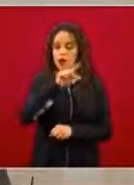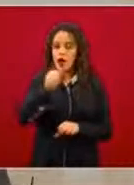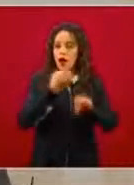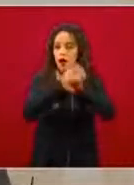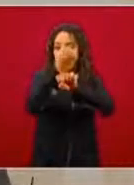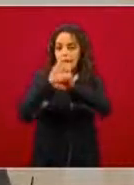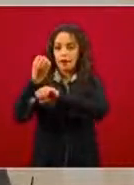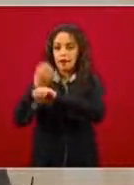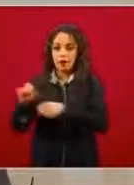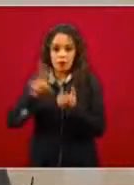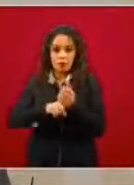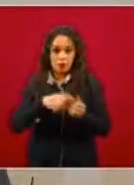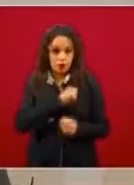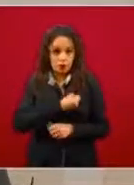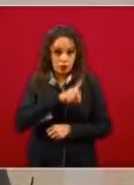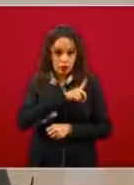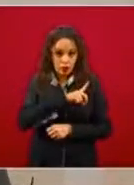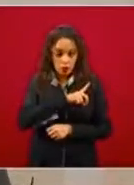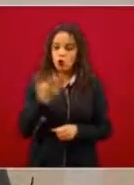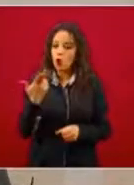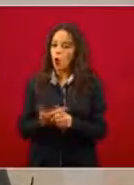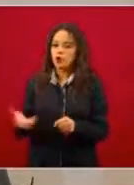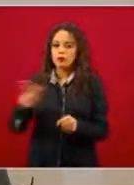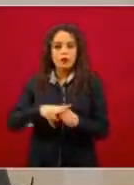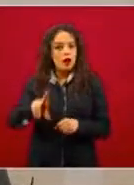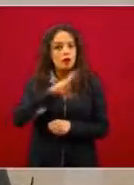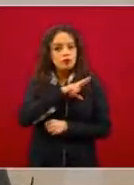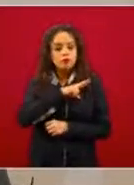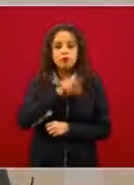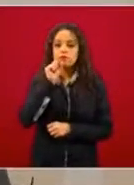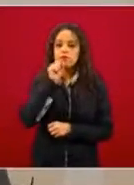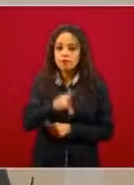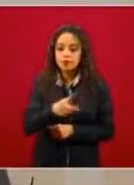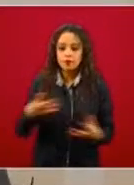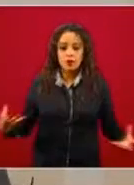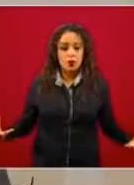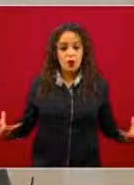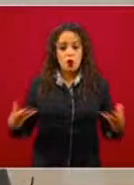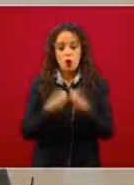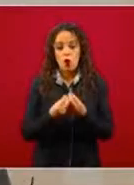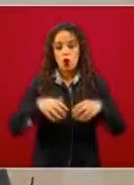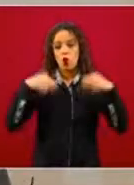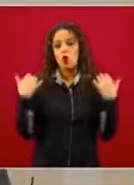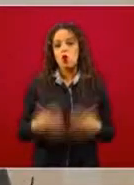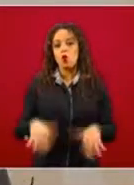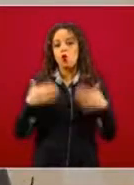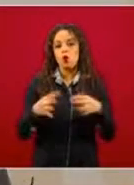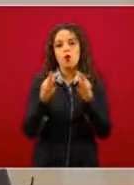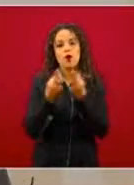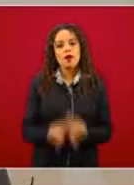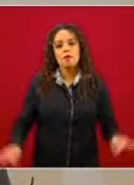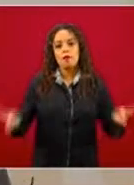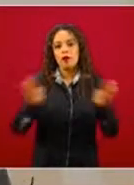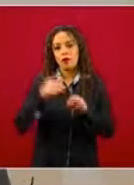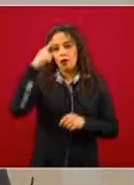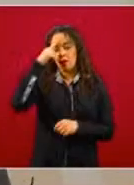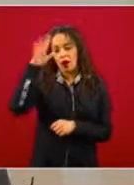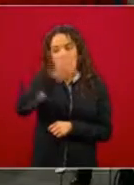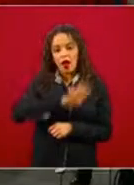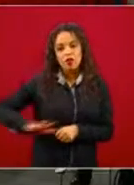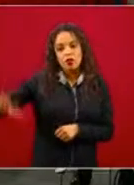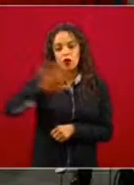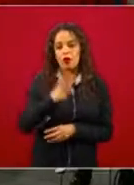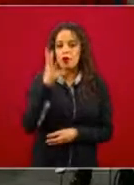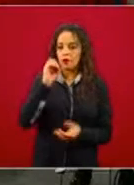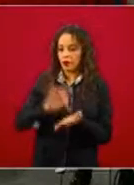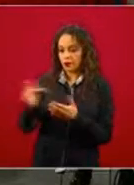on social activities and state hospitals and private hospitals as well, do your job in this particular role